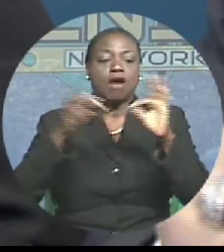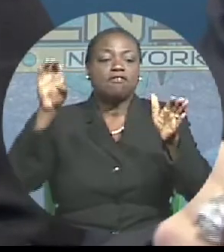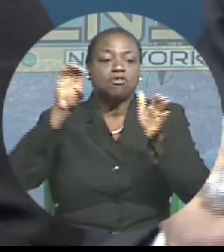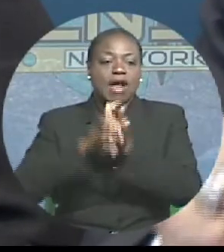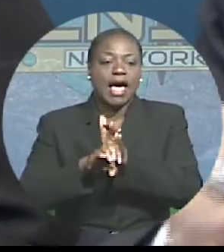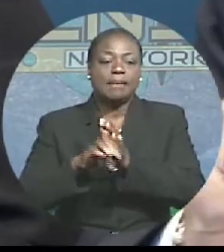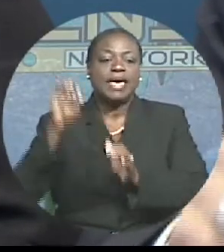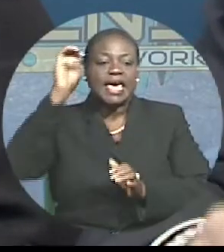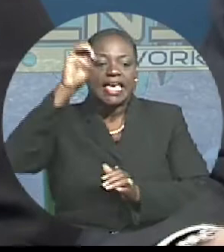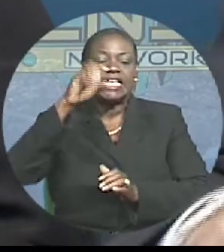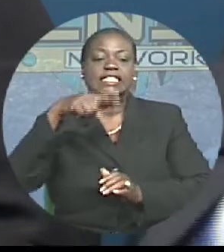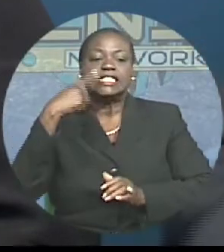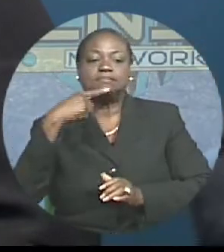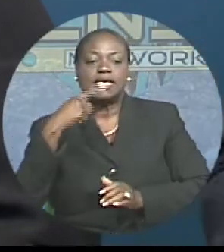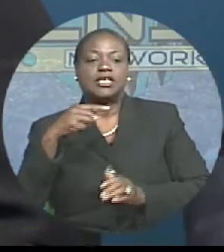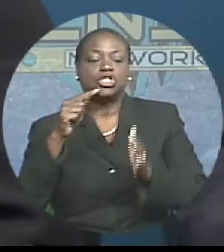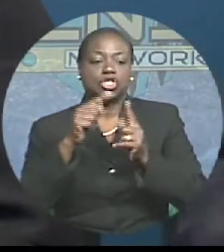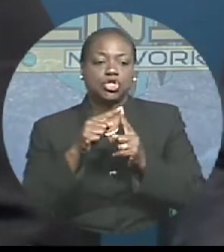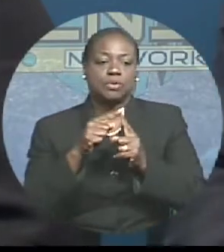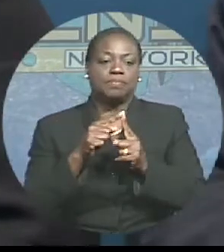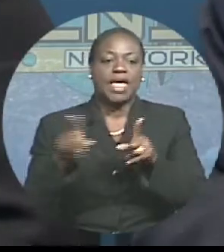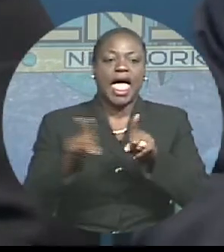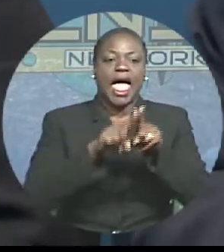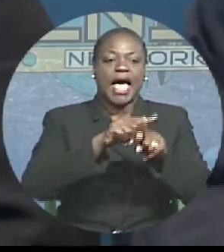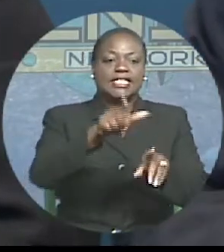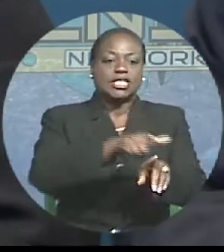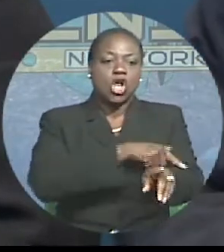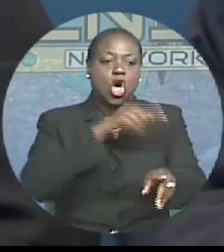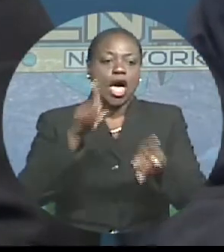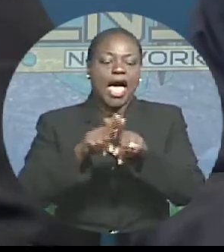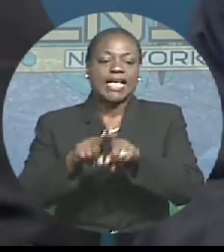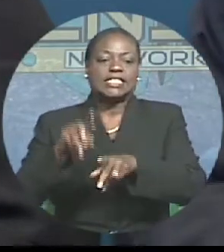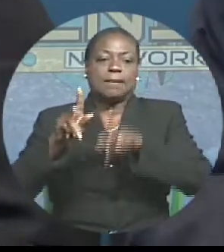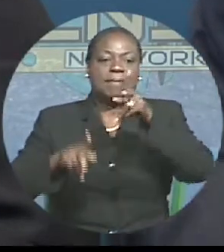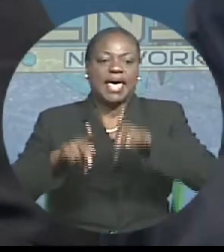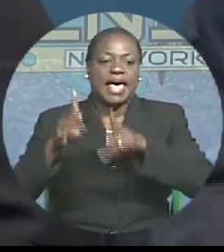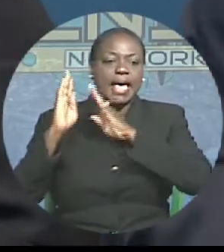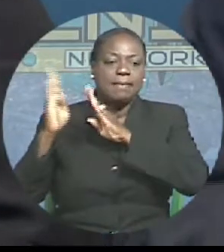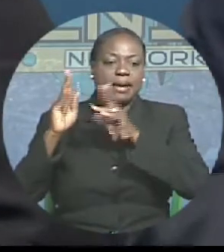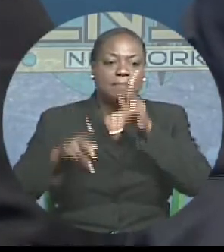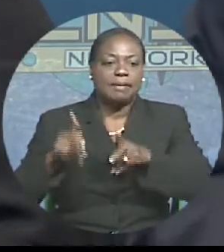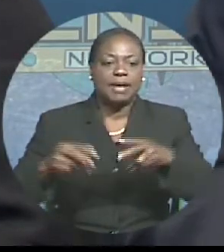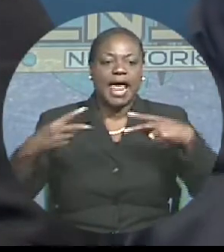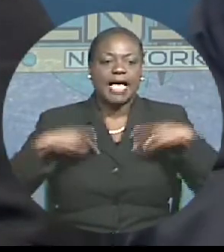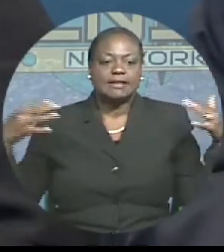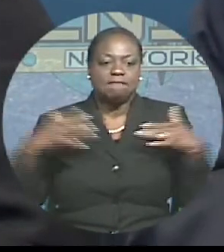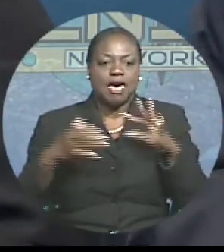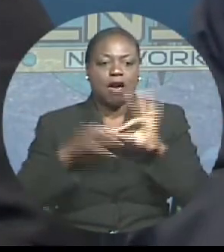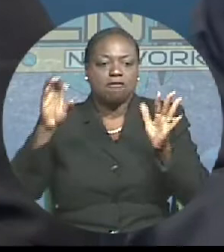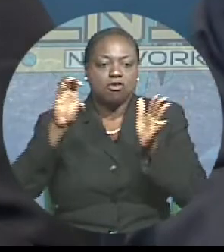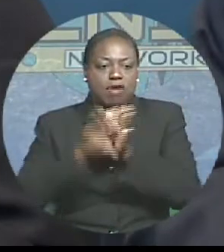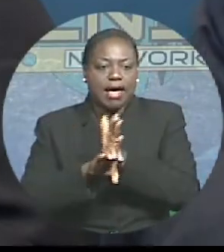he speaks to. As long as the Bahamian people have the fear of crime,